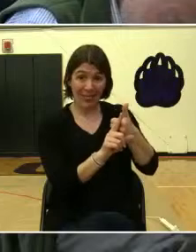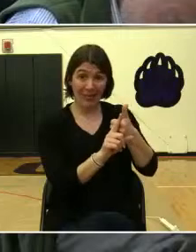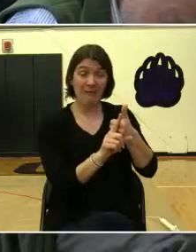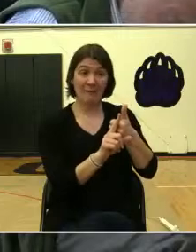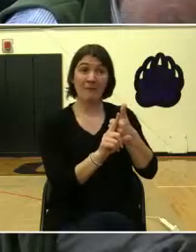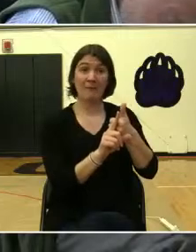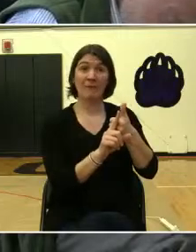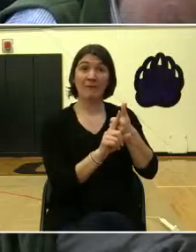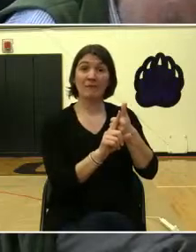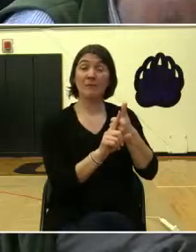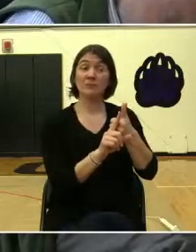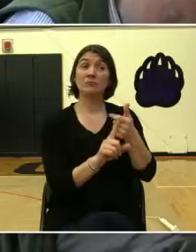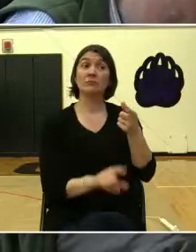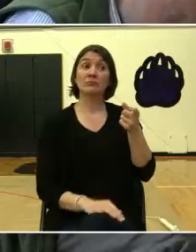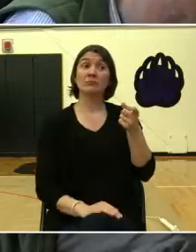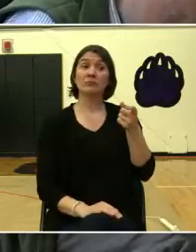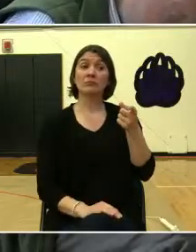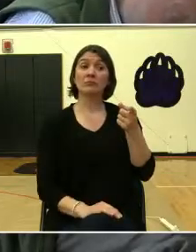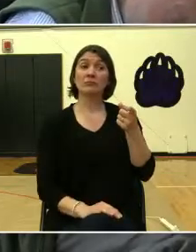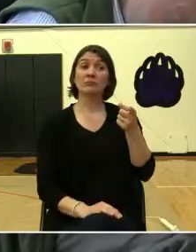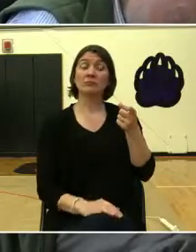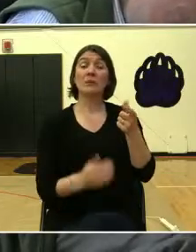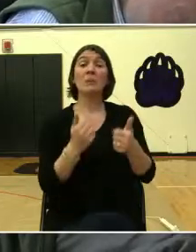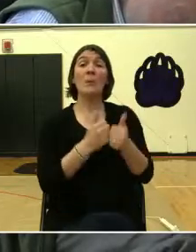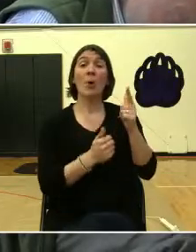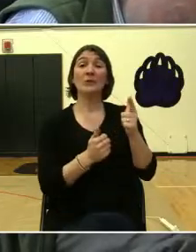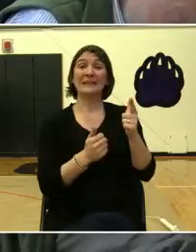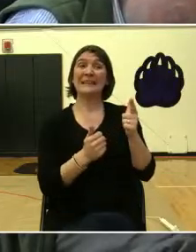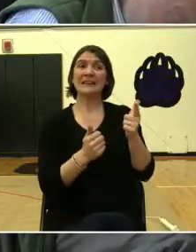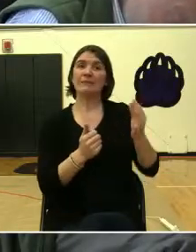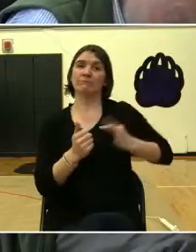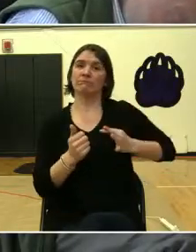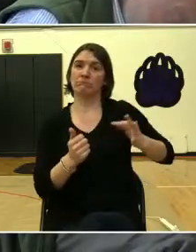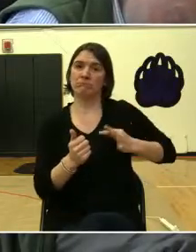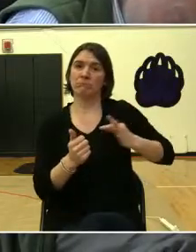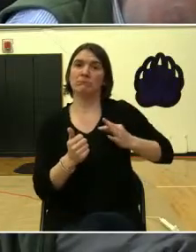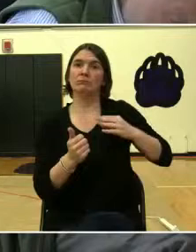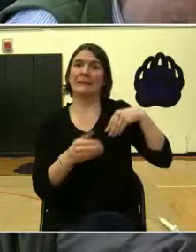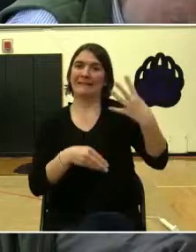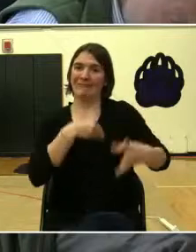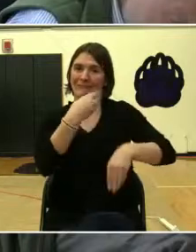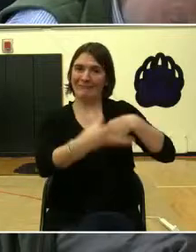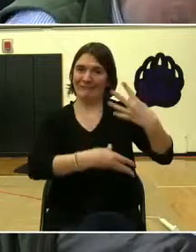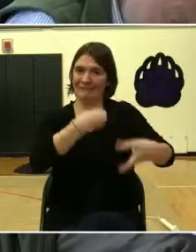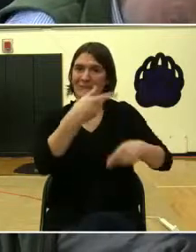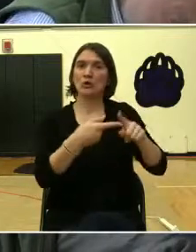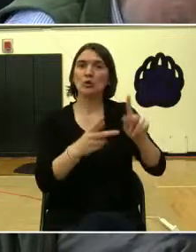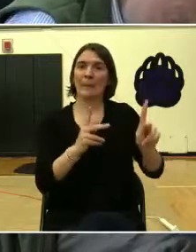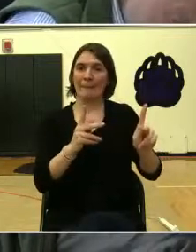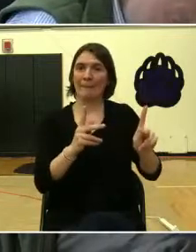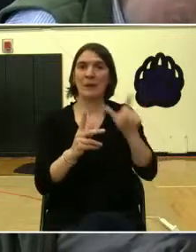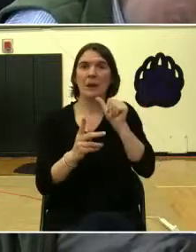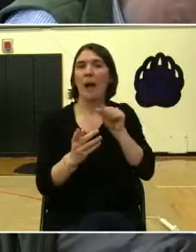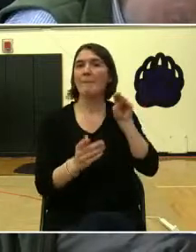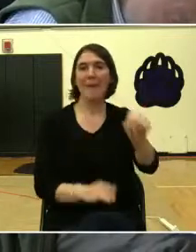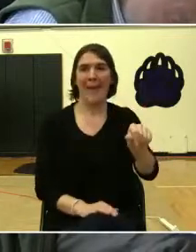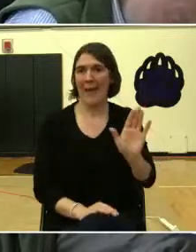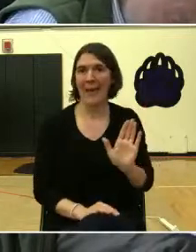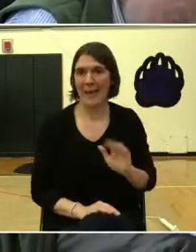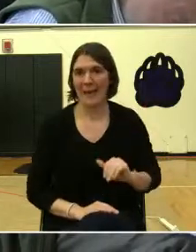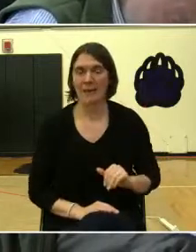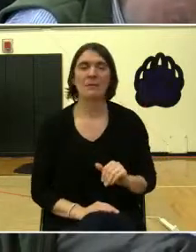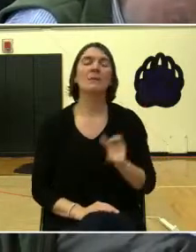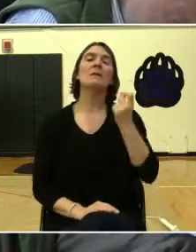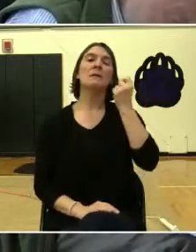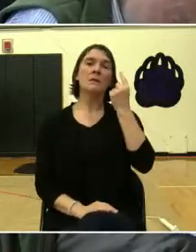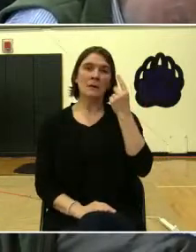uh one which is is largely uh pH phic uh effort and uh